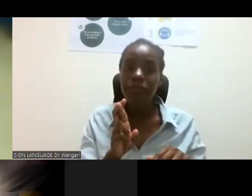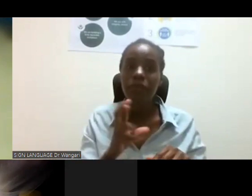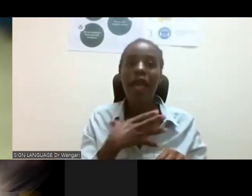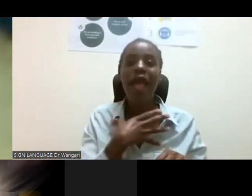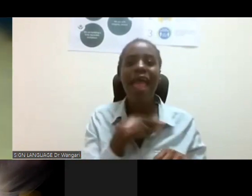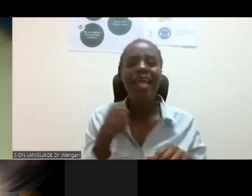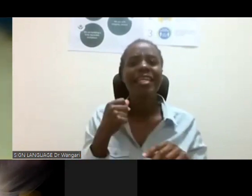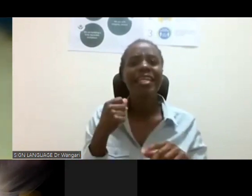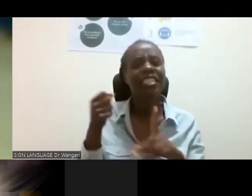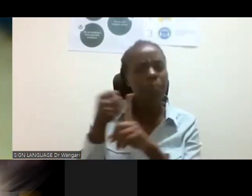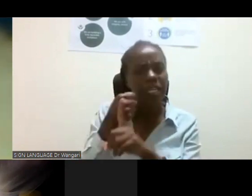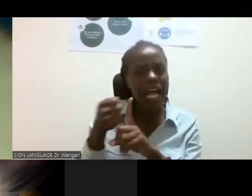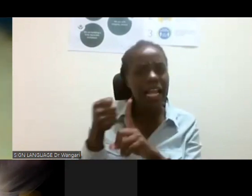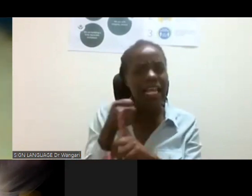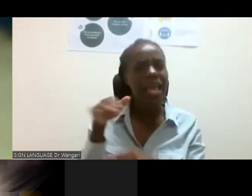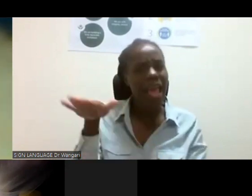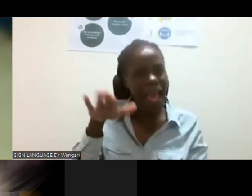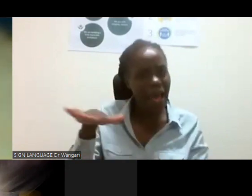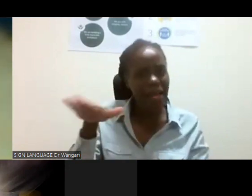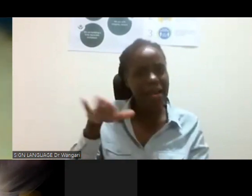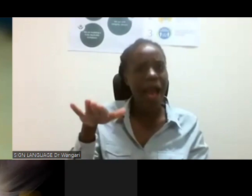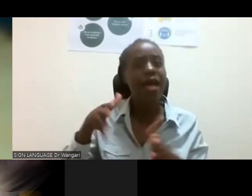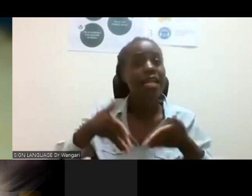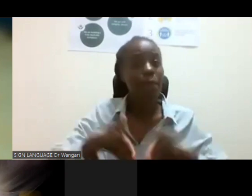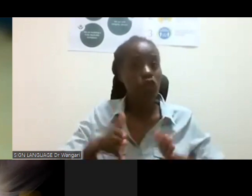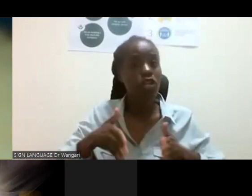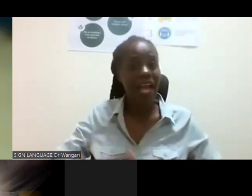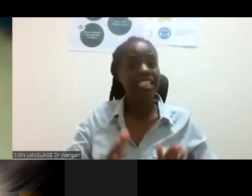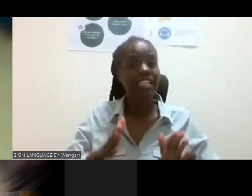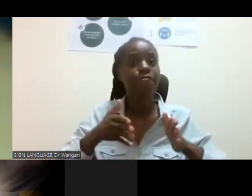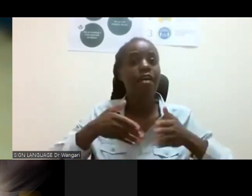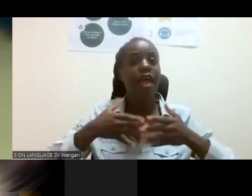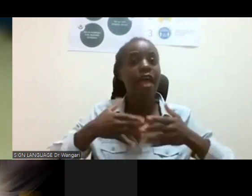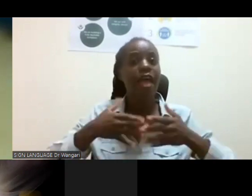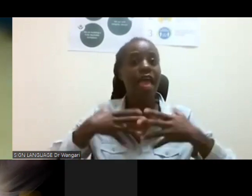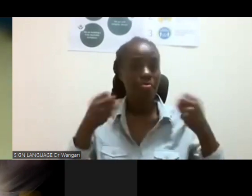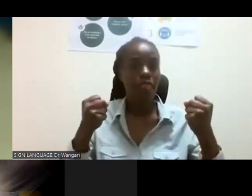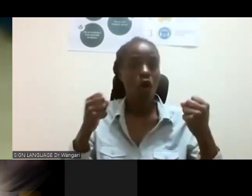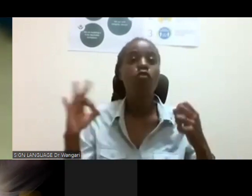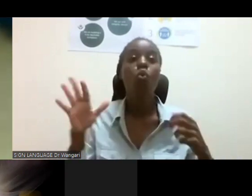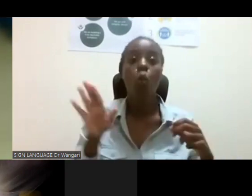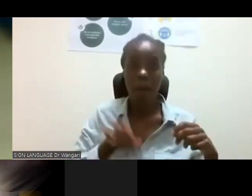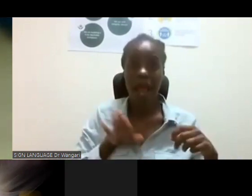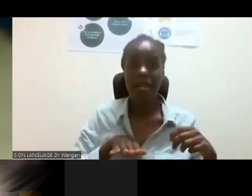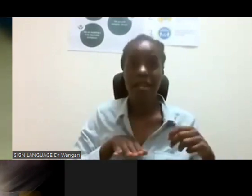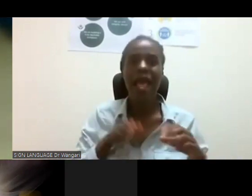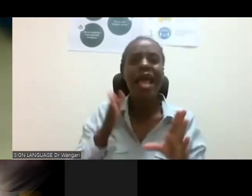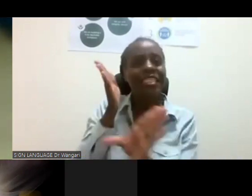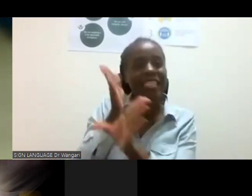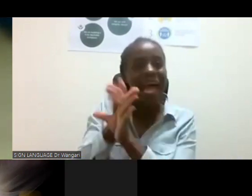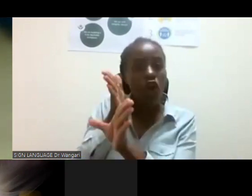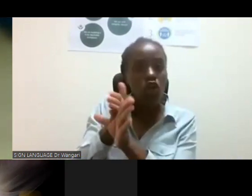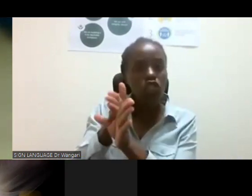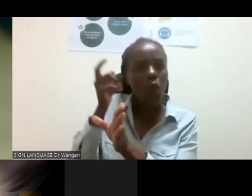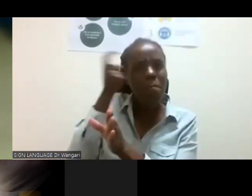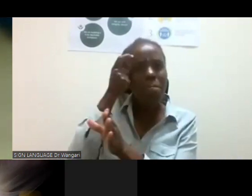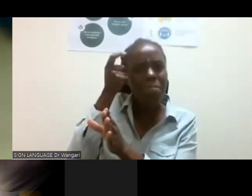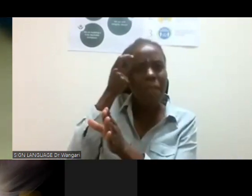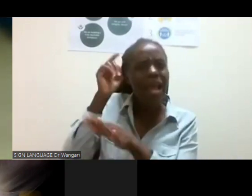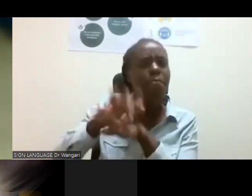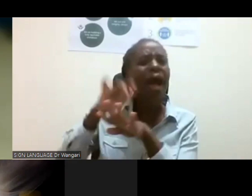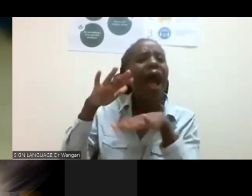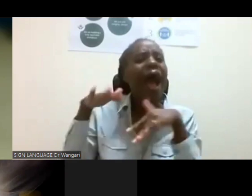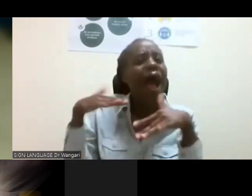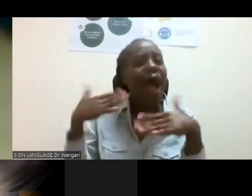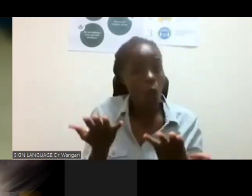especially on reproductive health of a woman, on the psychological impact of a woman, because